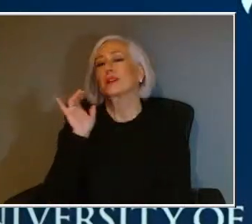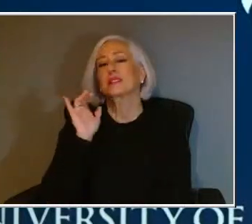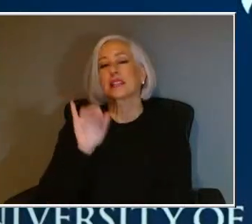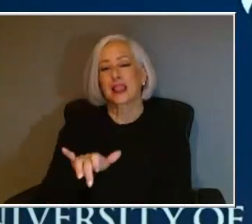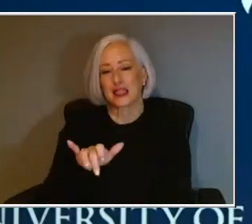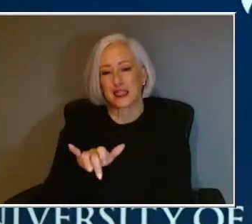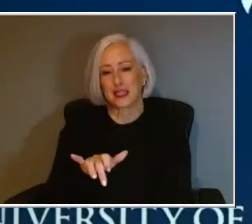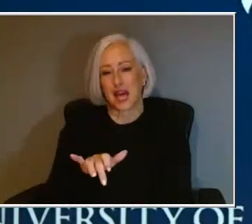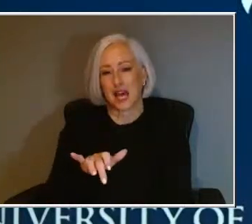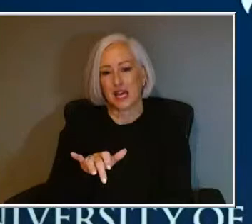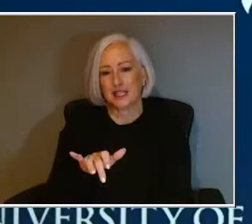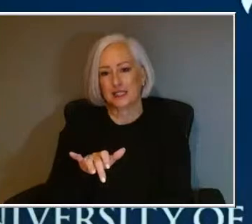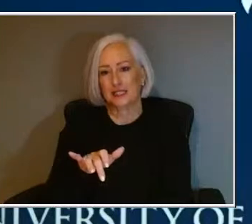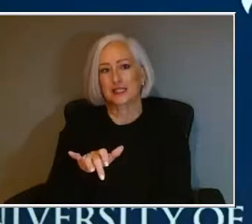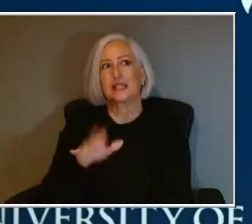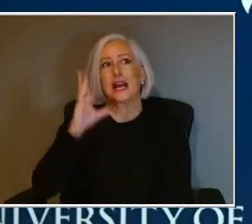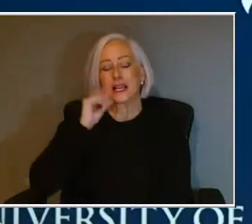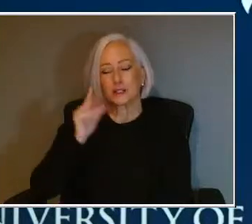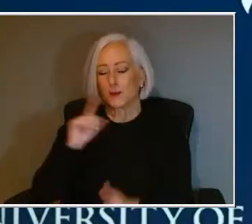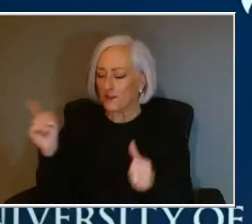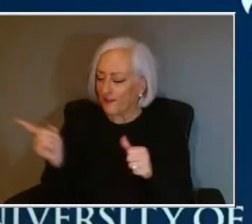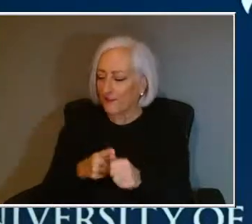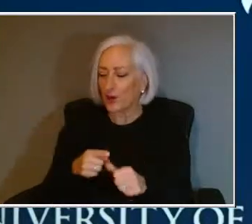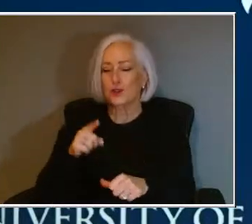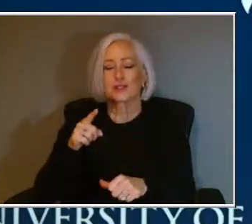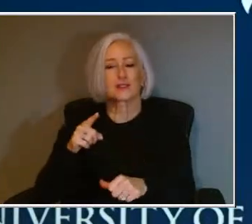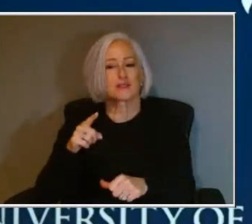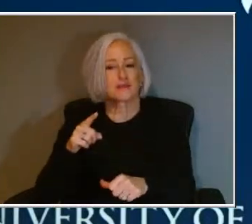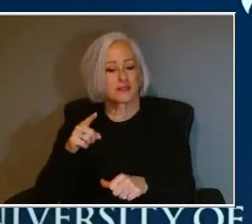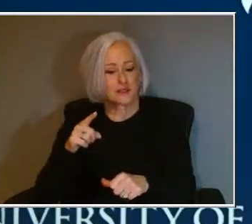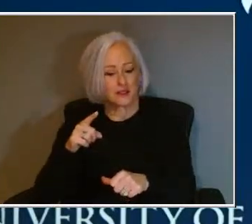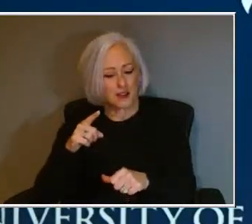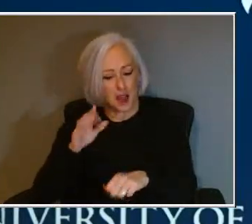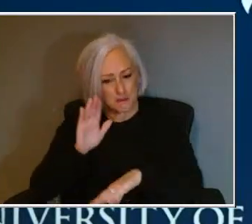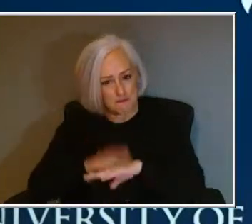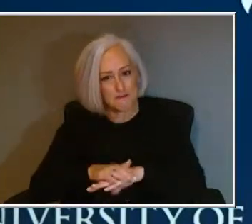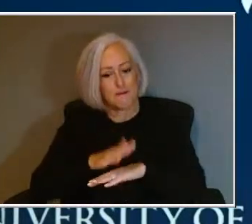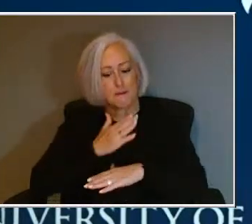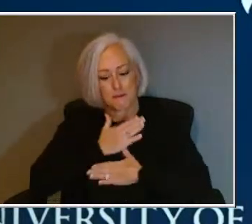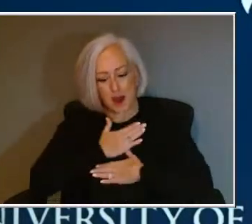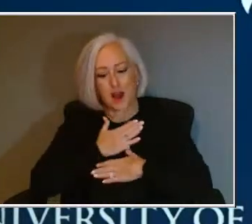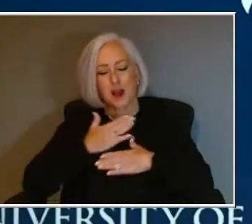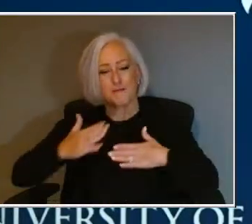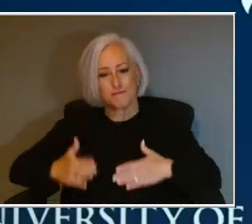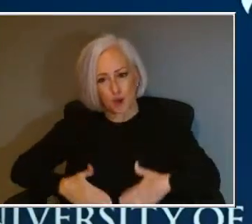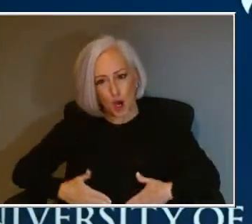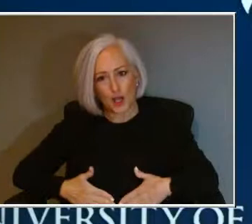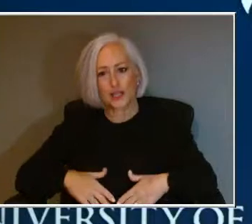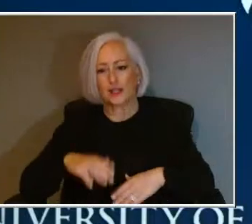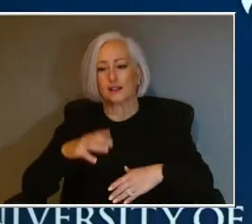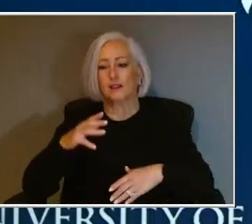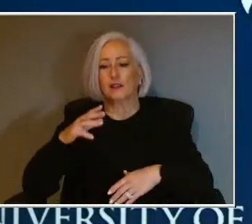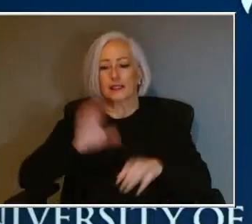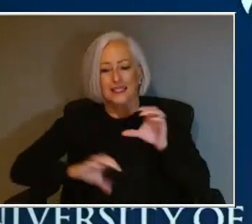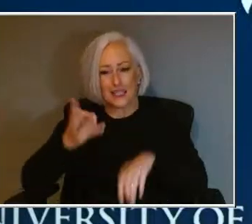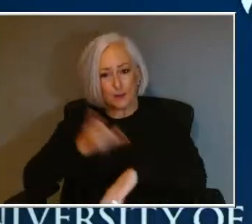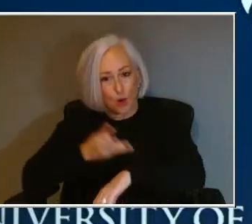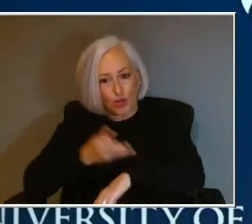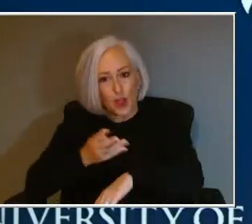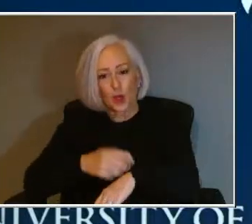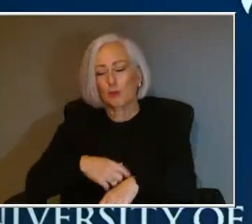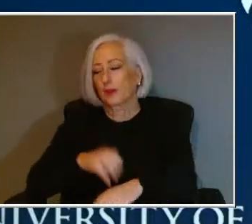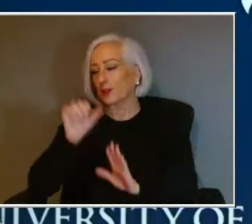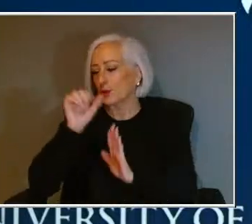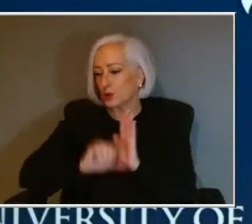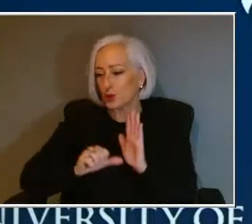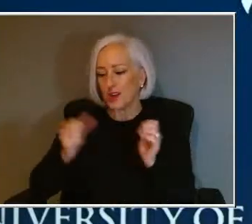it firsthand on my own body. I have taken the chemotherapy. I have had the surgery, everything on my